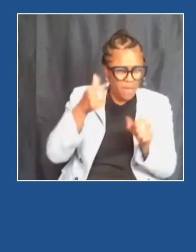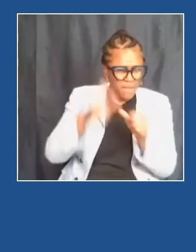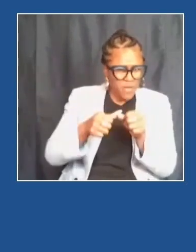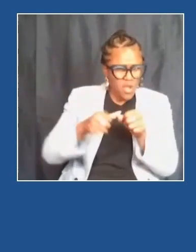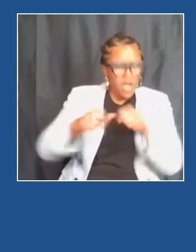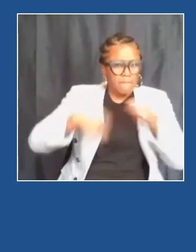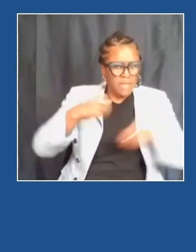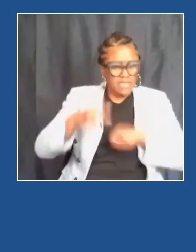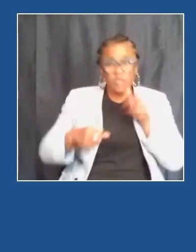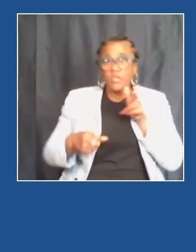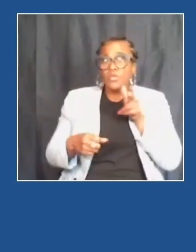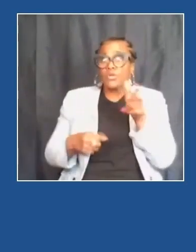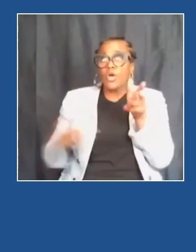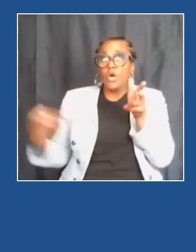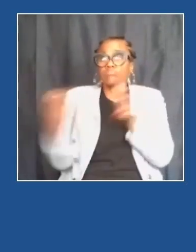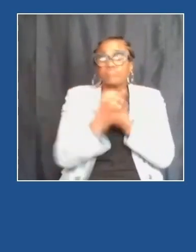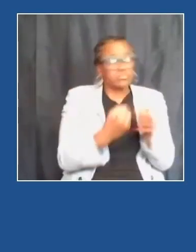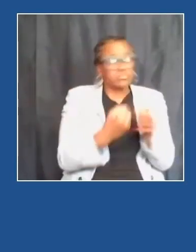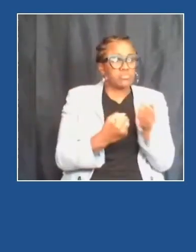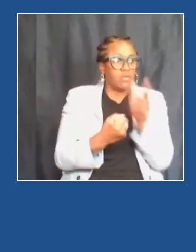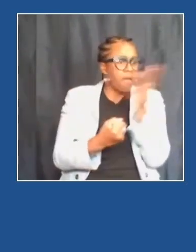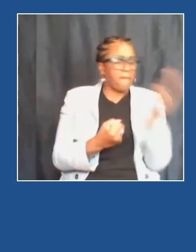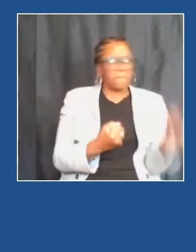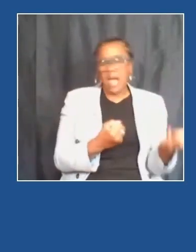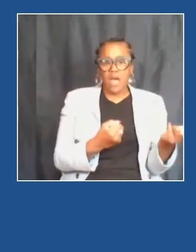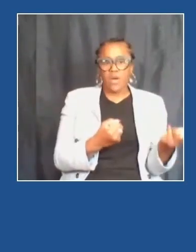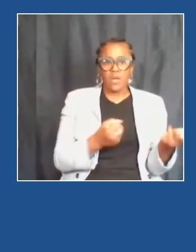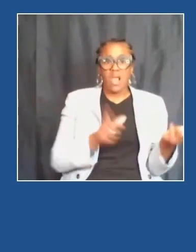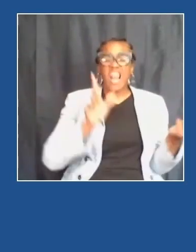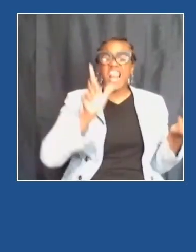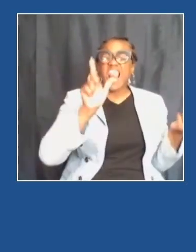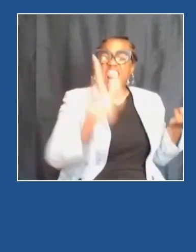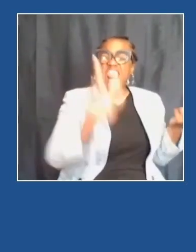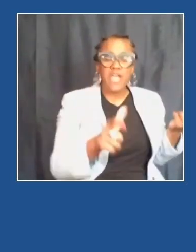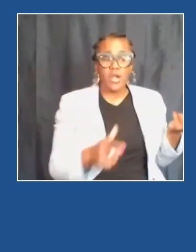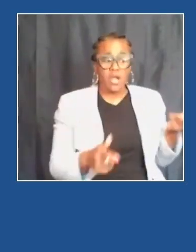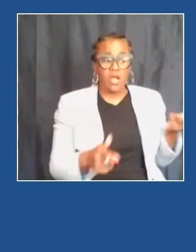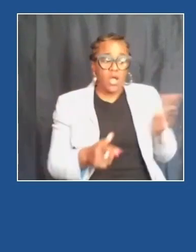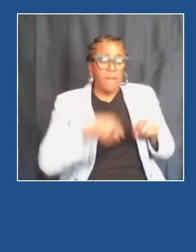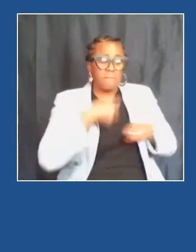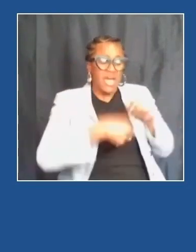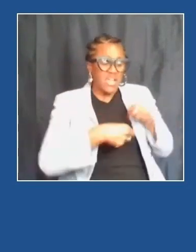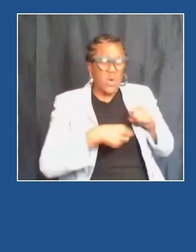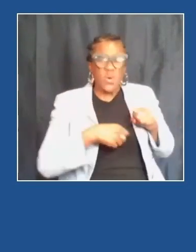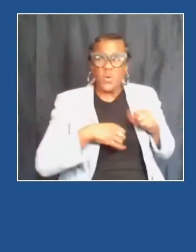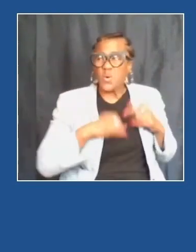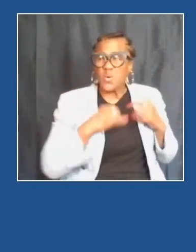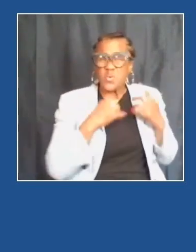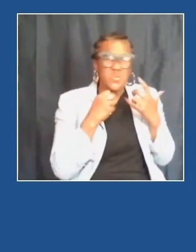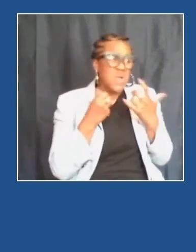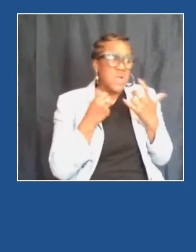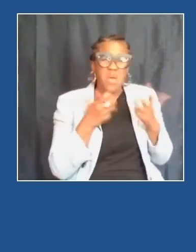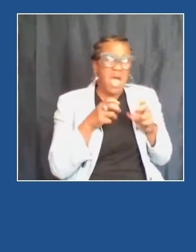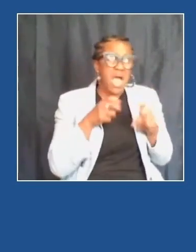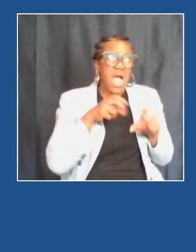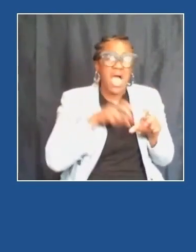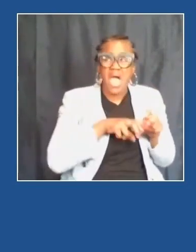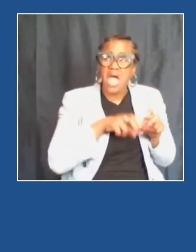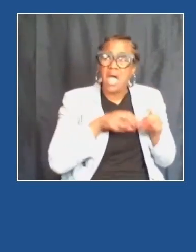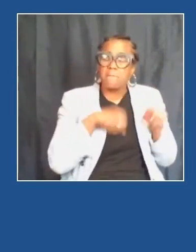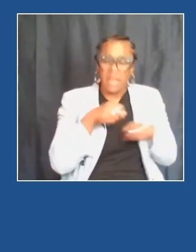fear shows up where it's not justified anymore. It's generalized from getting hit by a car to the